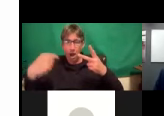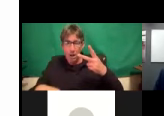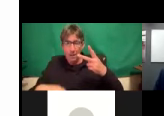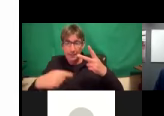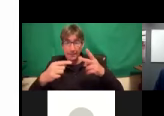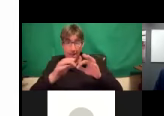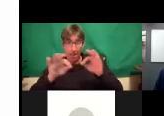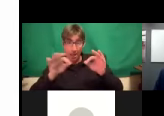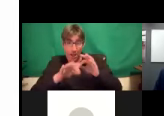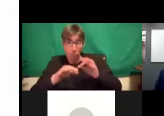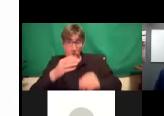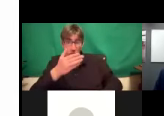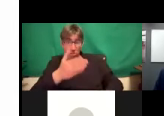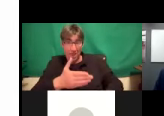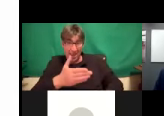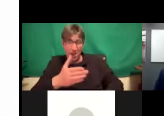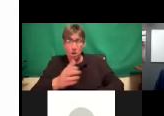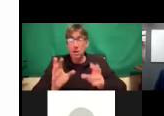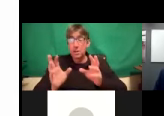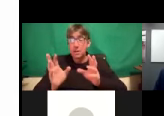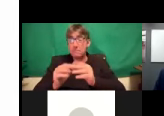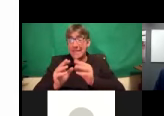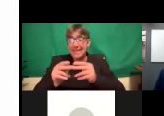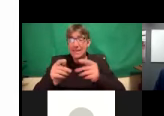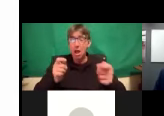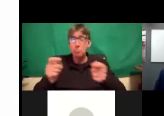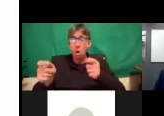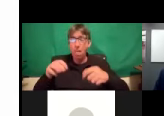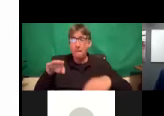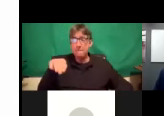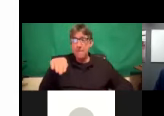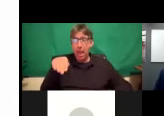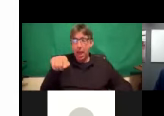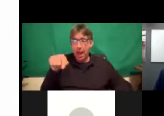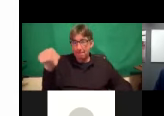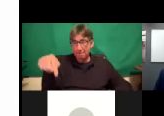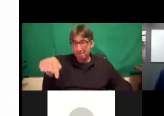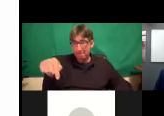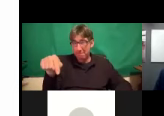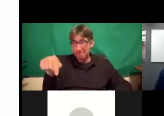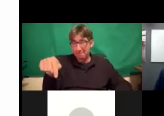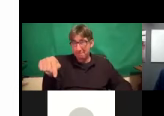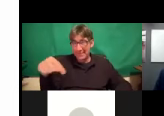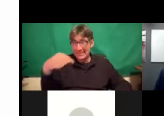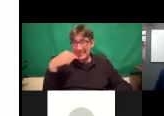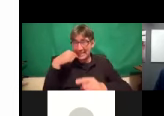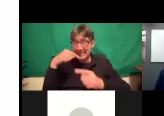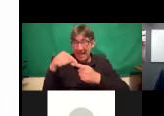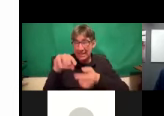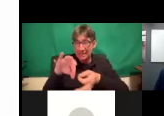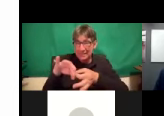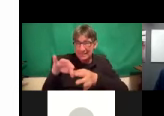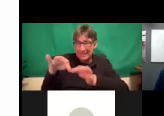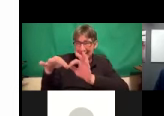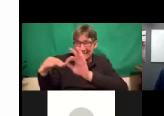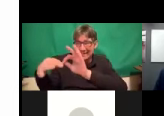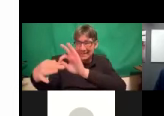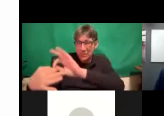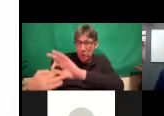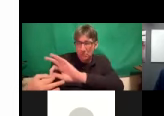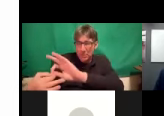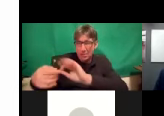controls are at the bottom of your screen. Please click Interpretation. Then click the language that you would like